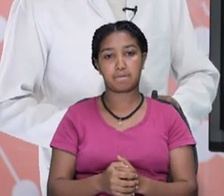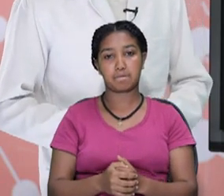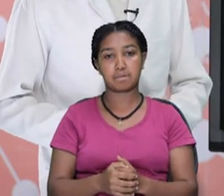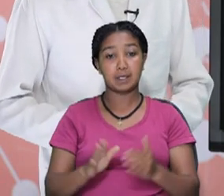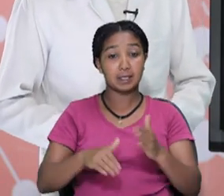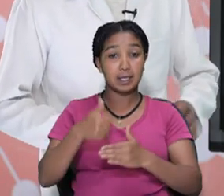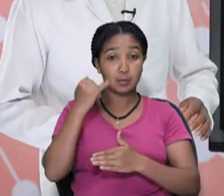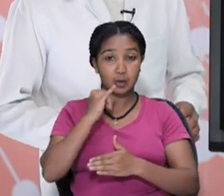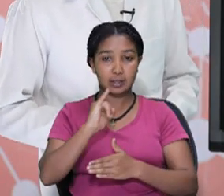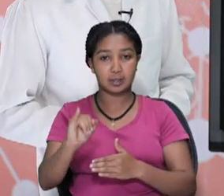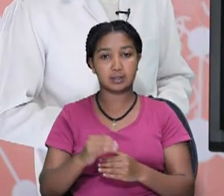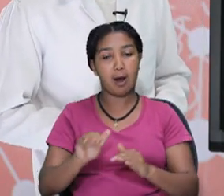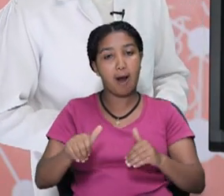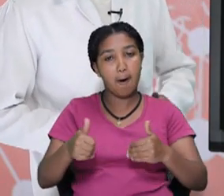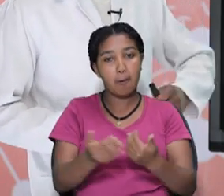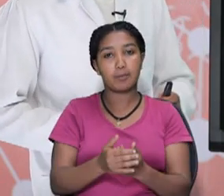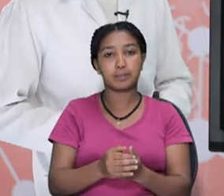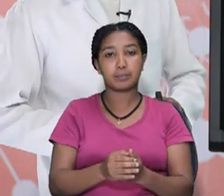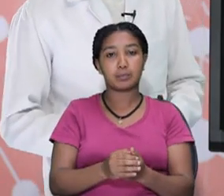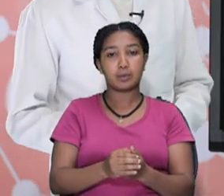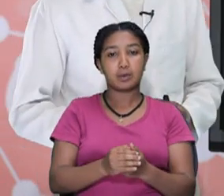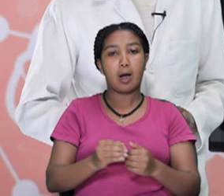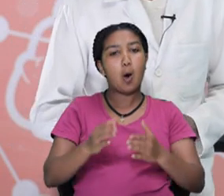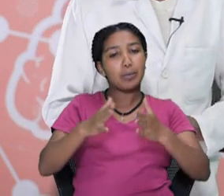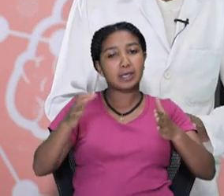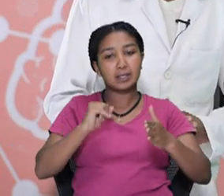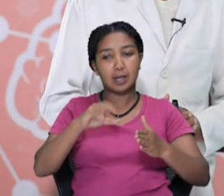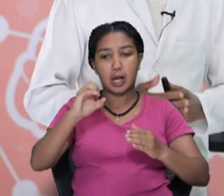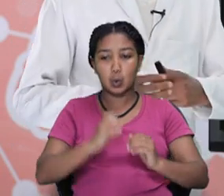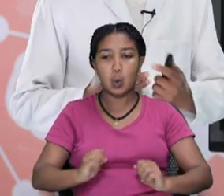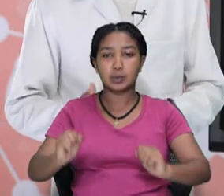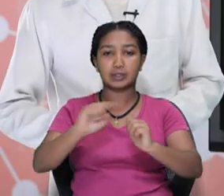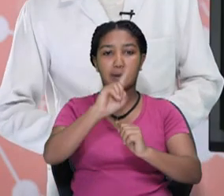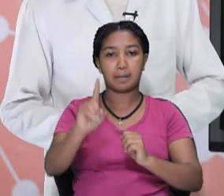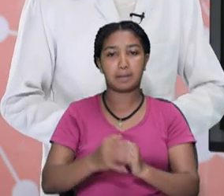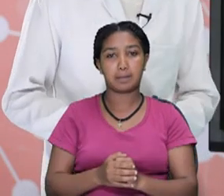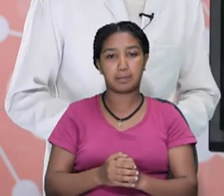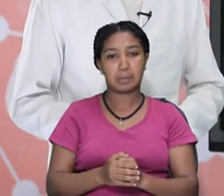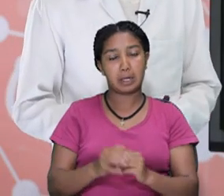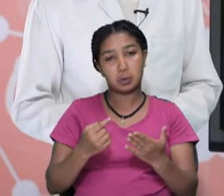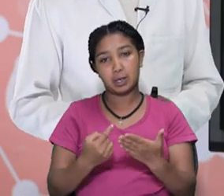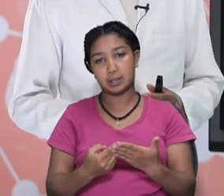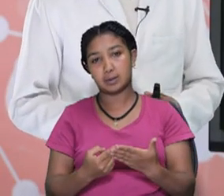The next point is, how big is an ecosystem? How big is an ecosystem?